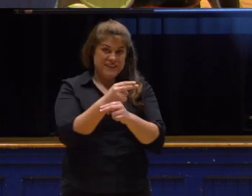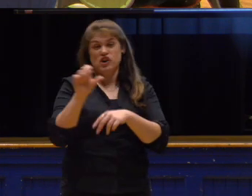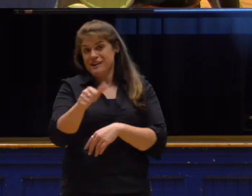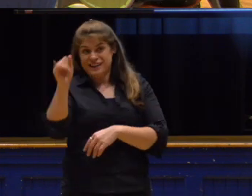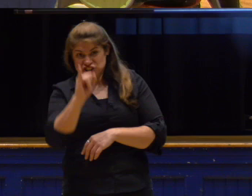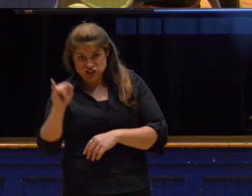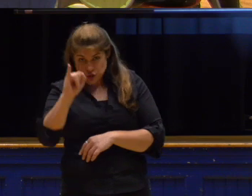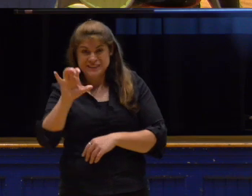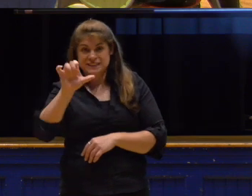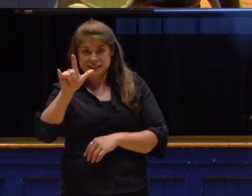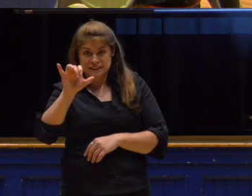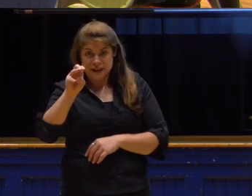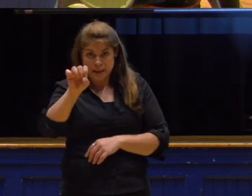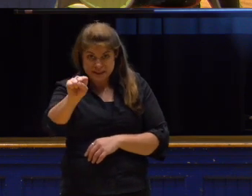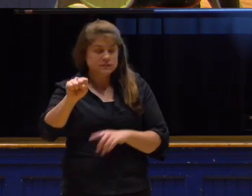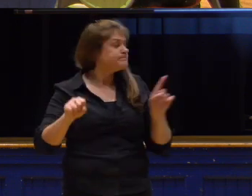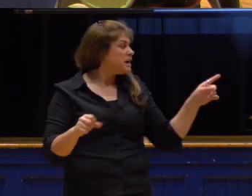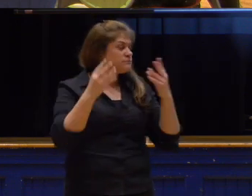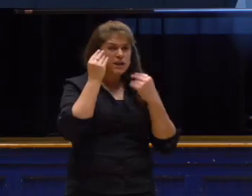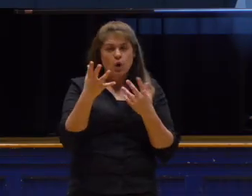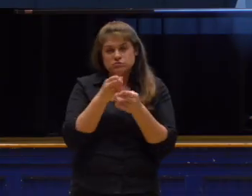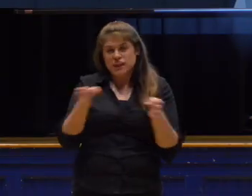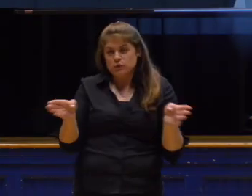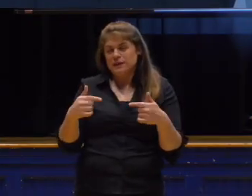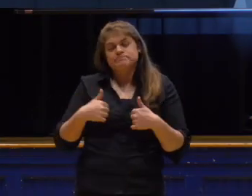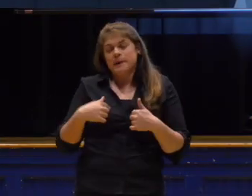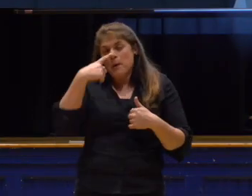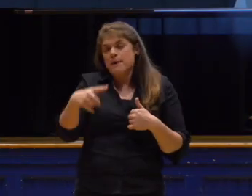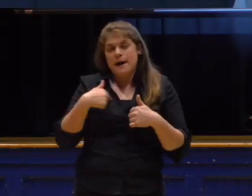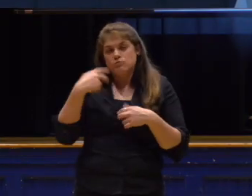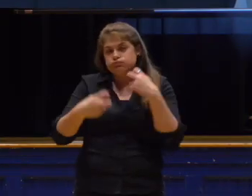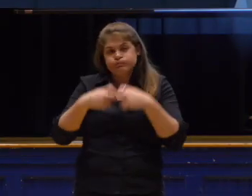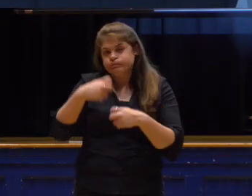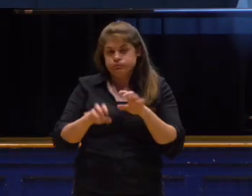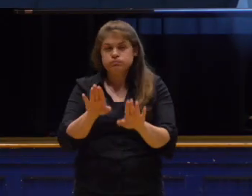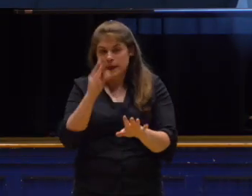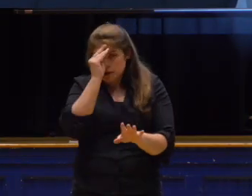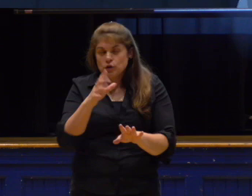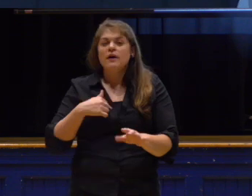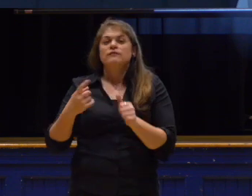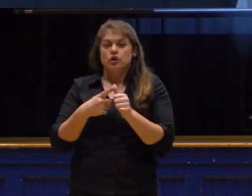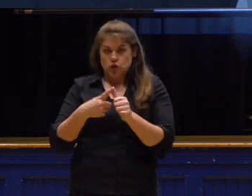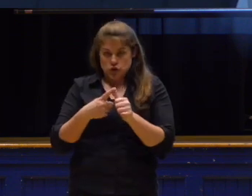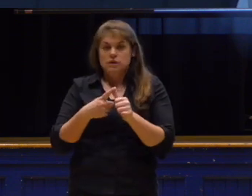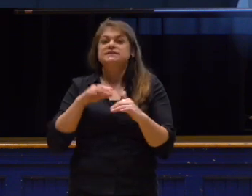insurance claims that Yeah, come along. in general, what usually happens, and I don't have a problem with this, is getting into the